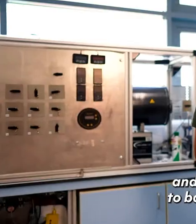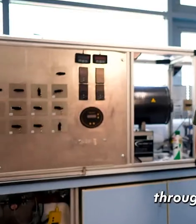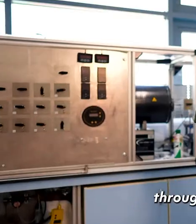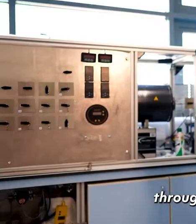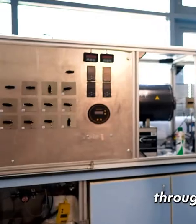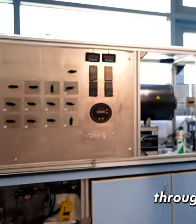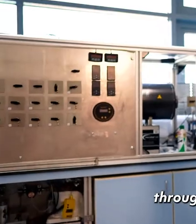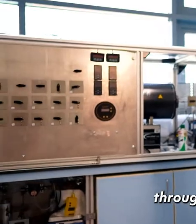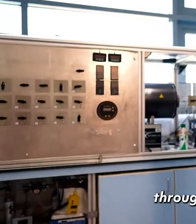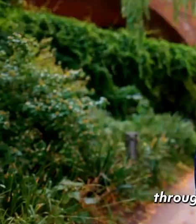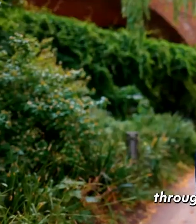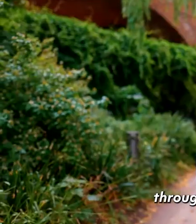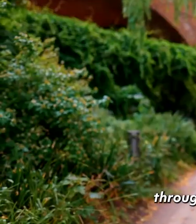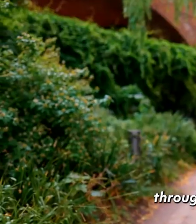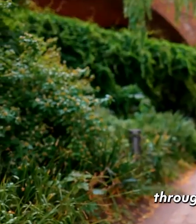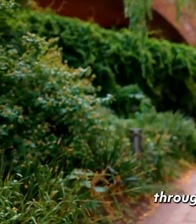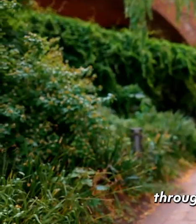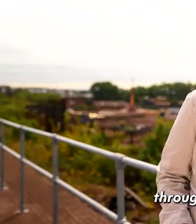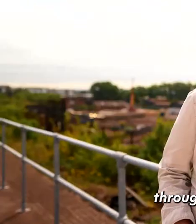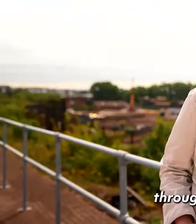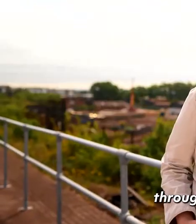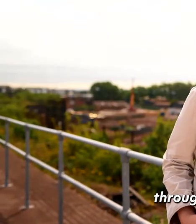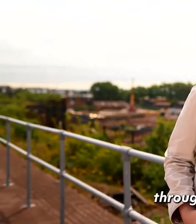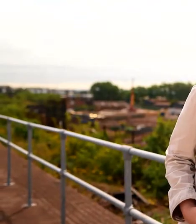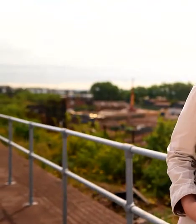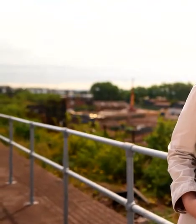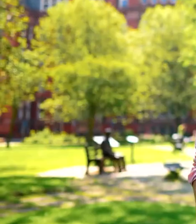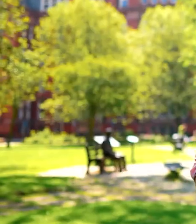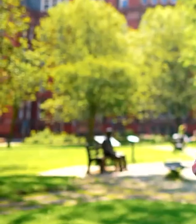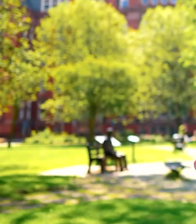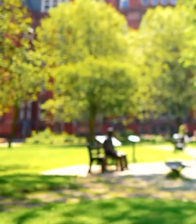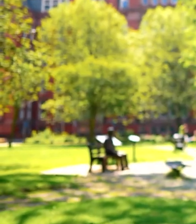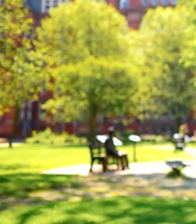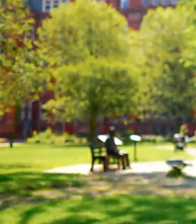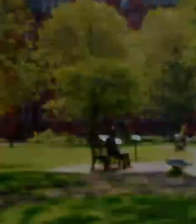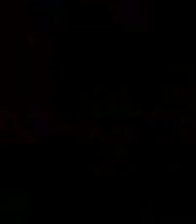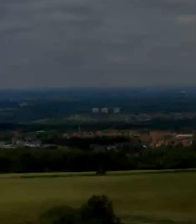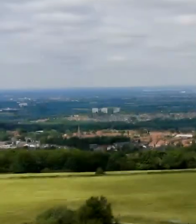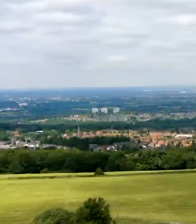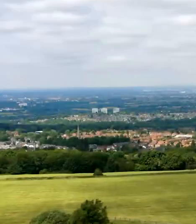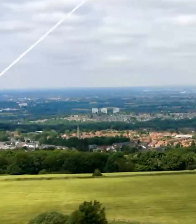to tackle climate change through a new Greater Manchester Levelling Up deal.